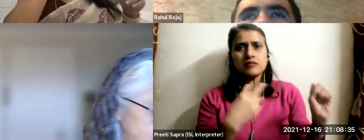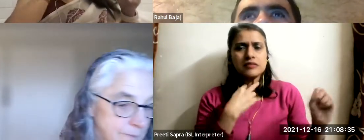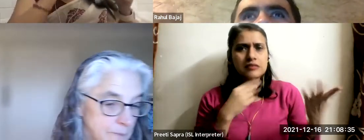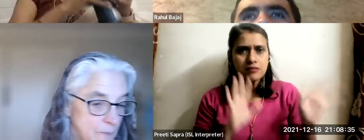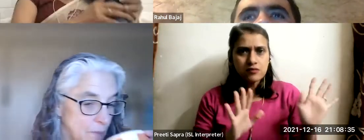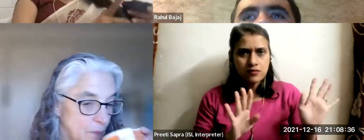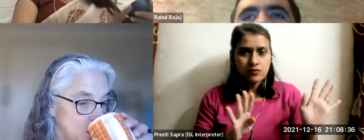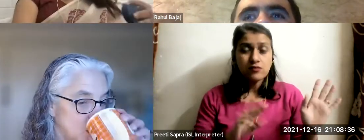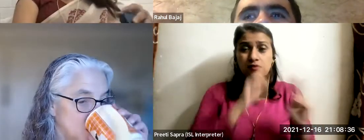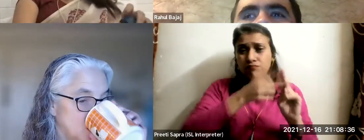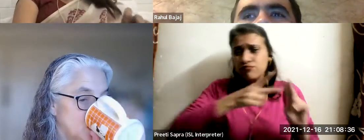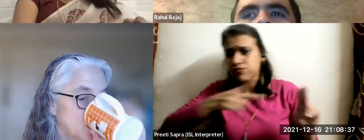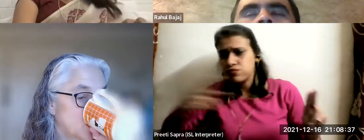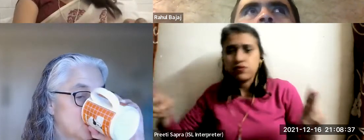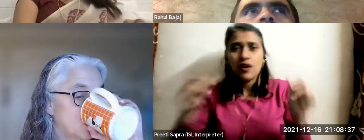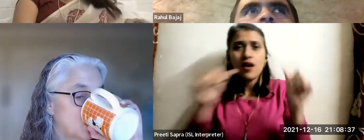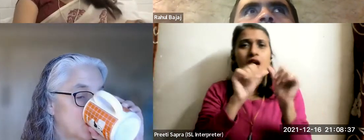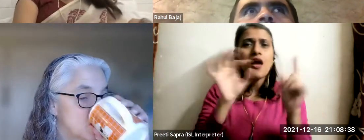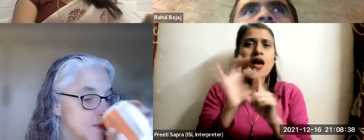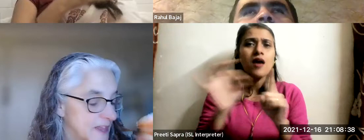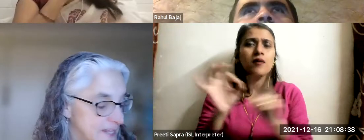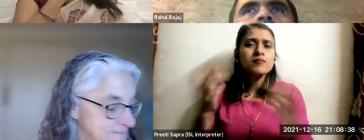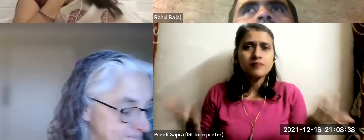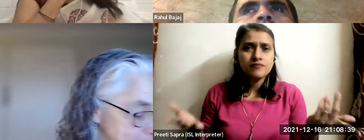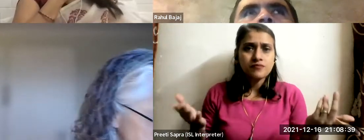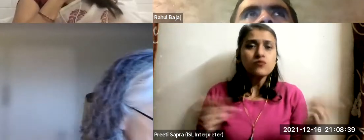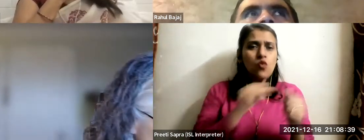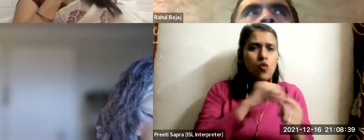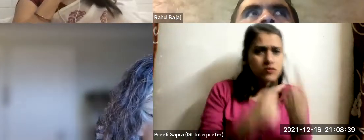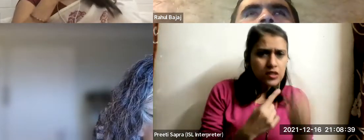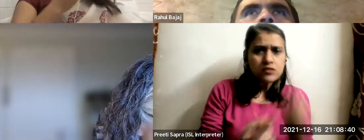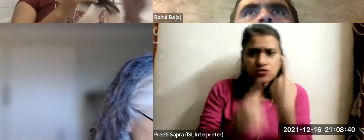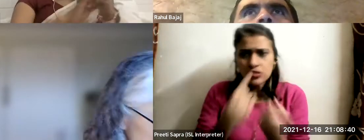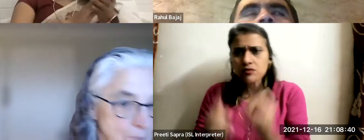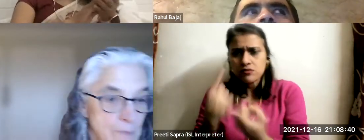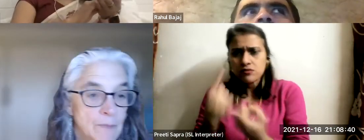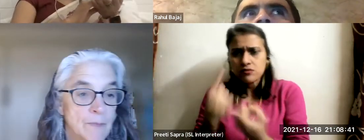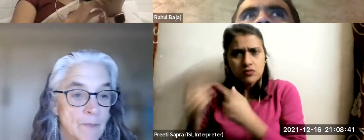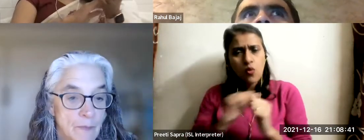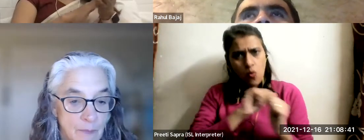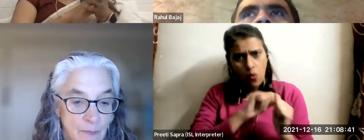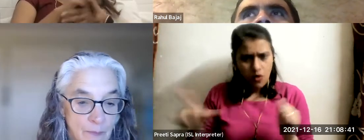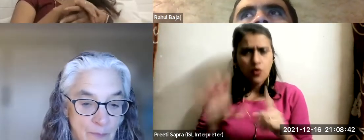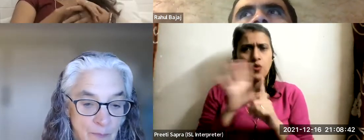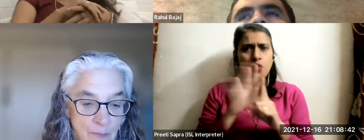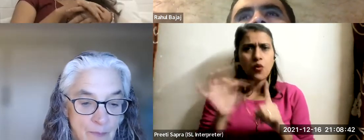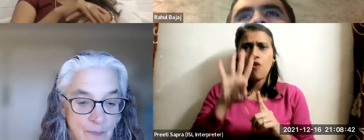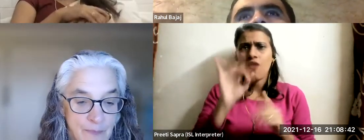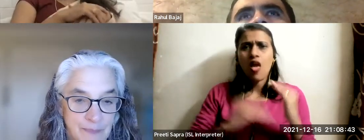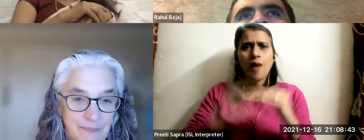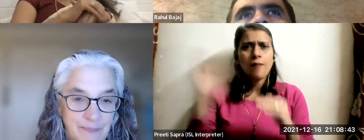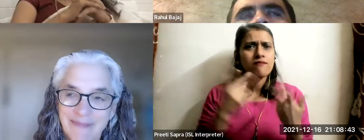40 plus apps that are inaccessible, right? So do we reach out to each of them, or is there some mass